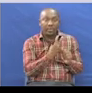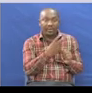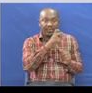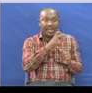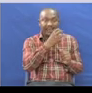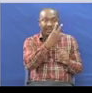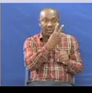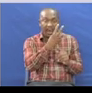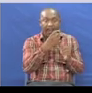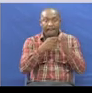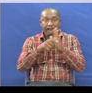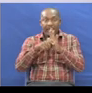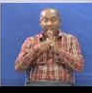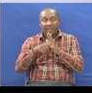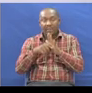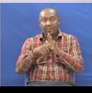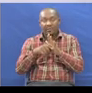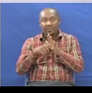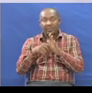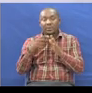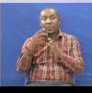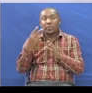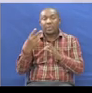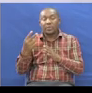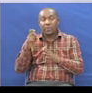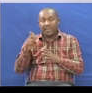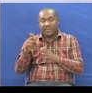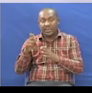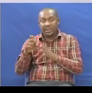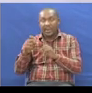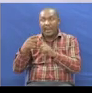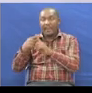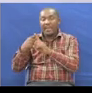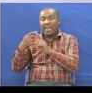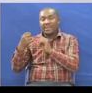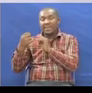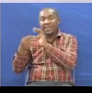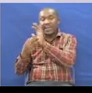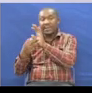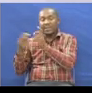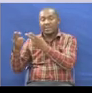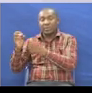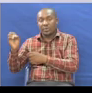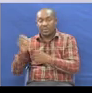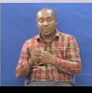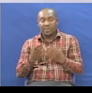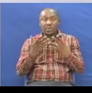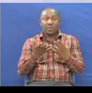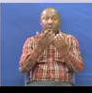minus 22x plus 8 is equal to 0, we need two numbers whose sum is